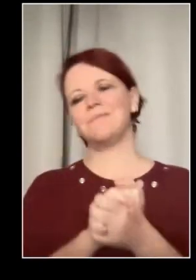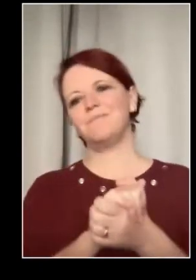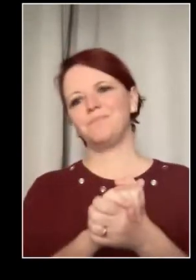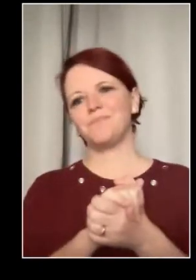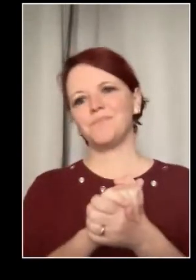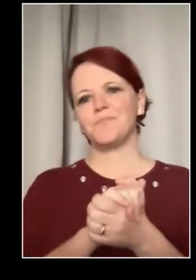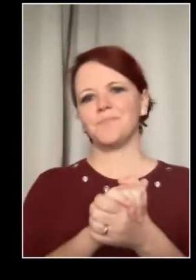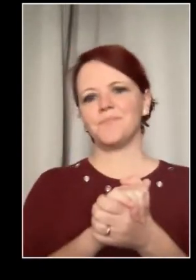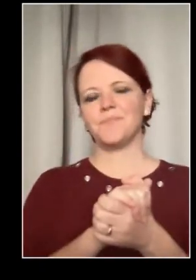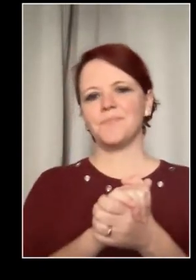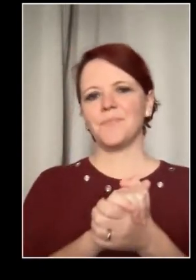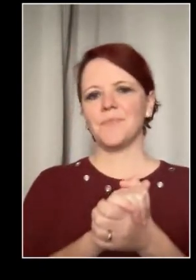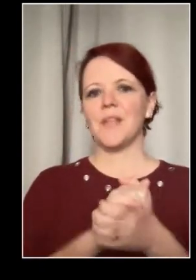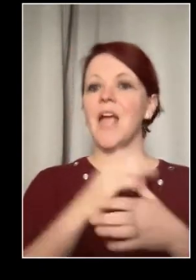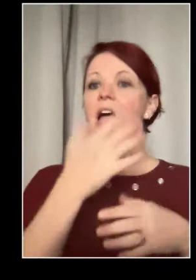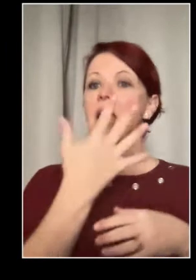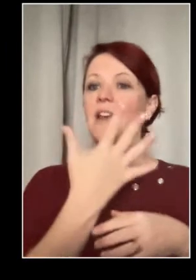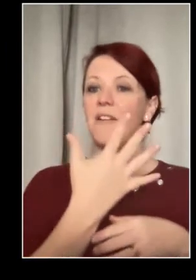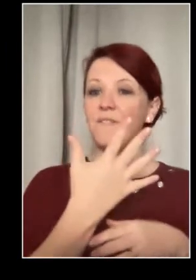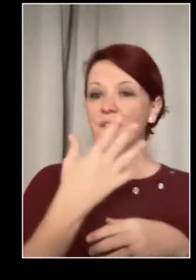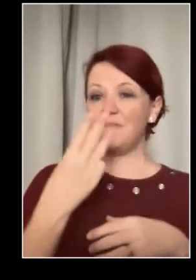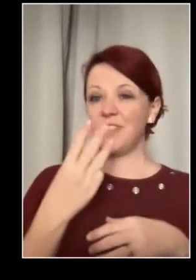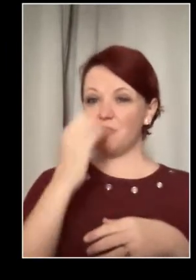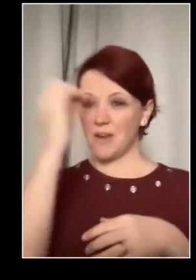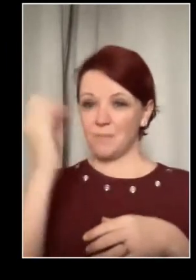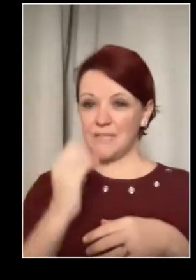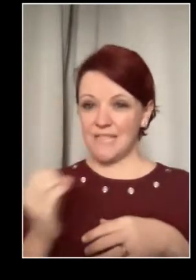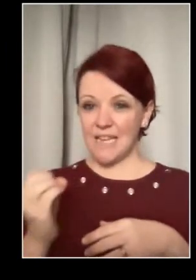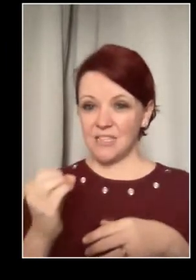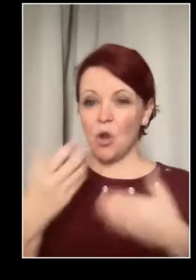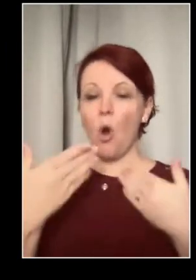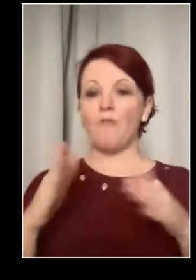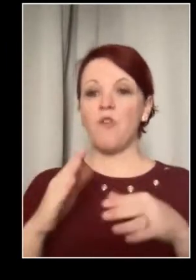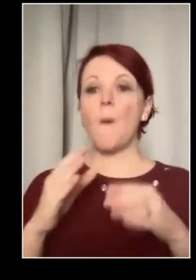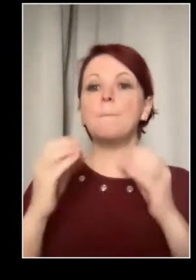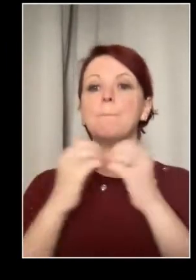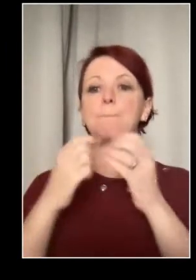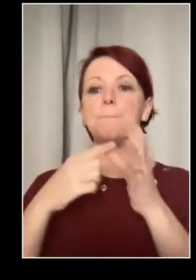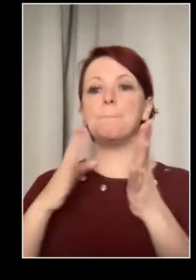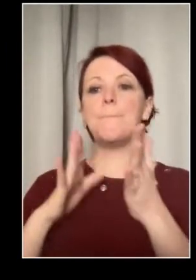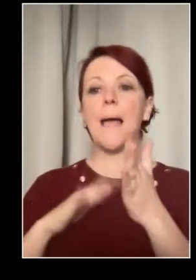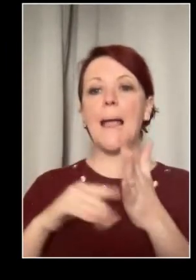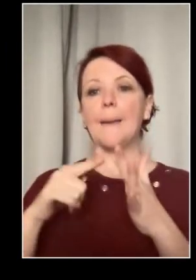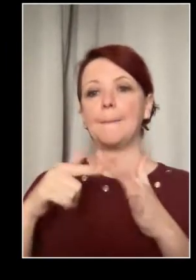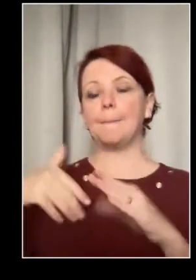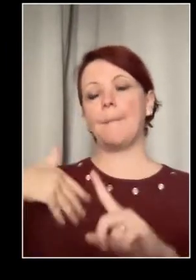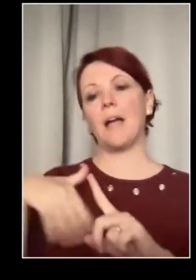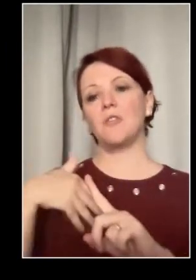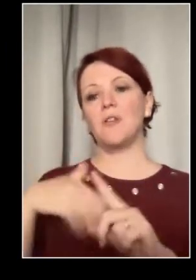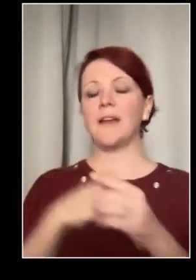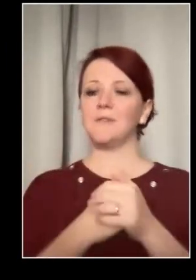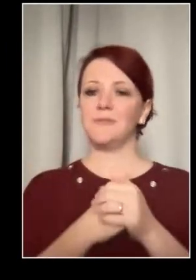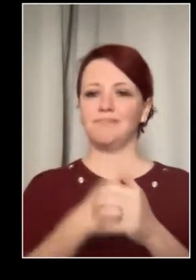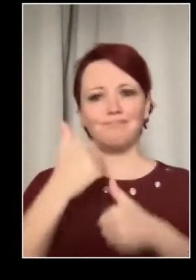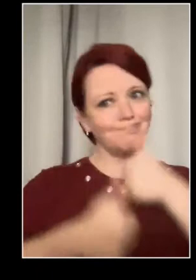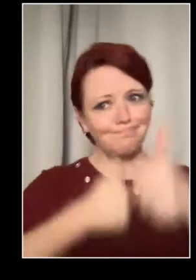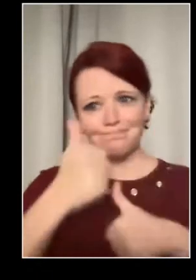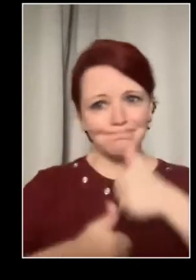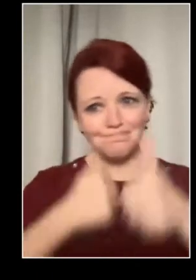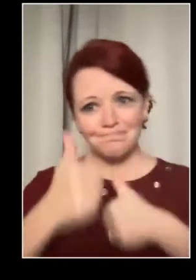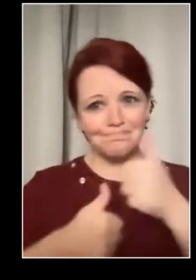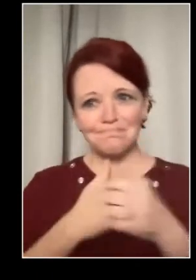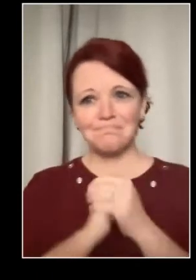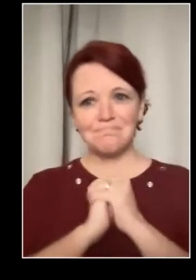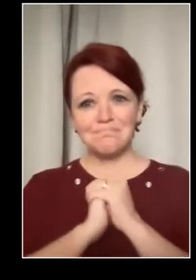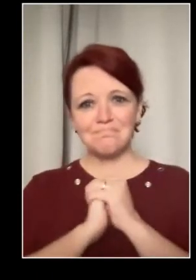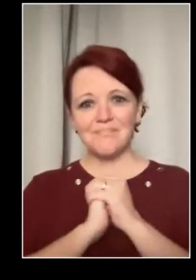53% of them are from a BAME background. Great work and well done to Great Ormond Street Hospital NHS Trust. Not forgetting though, these are